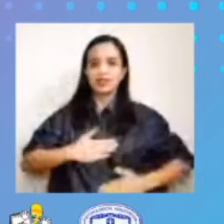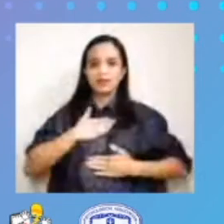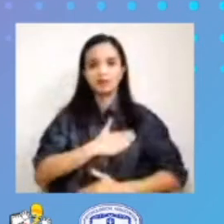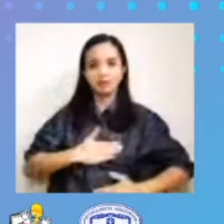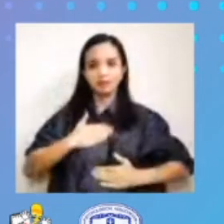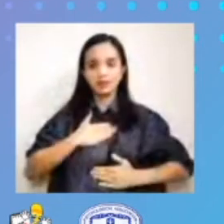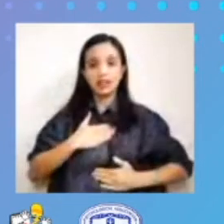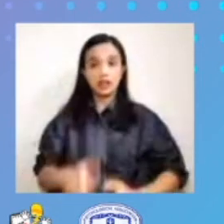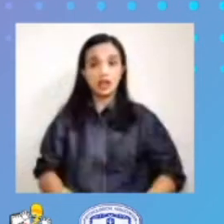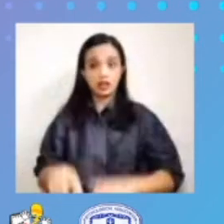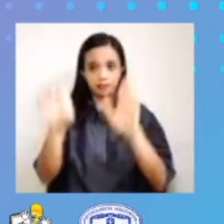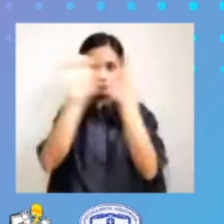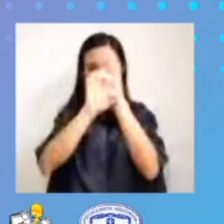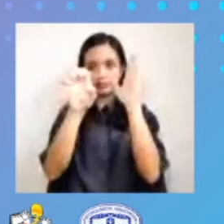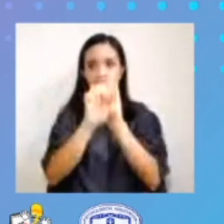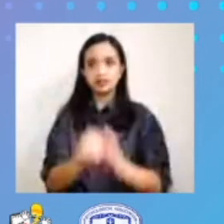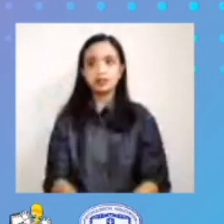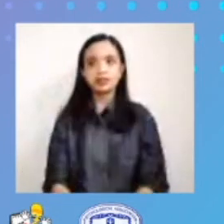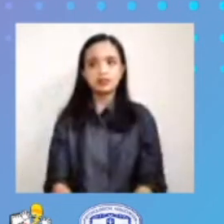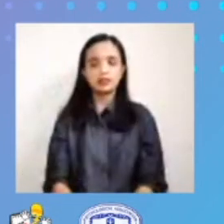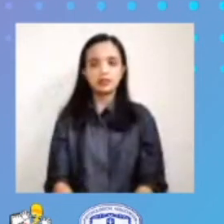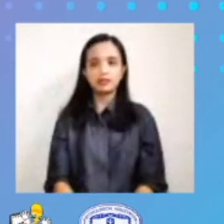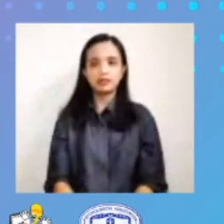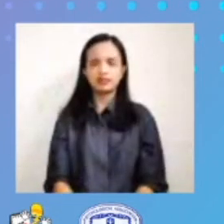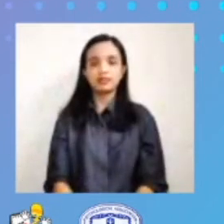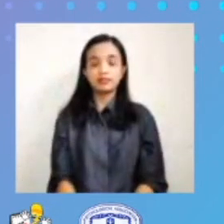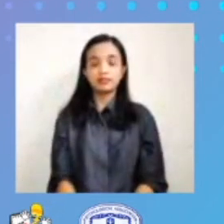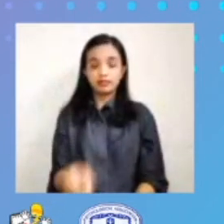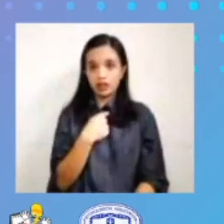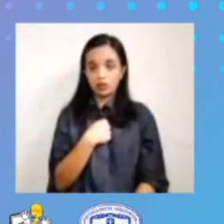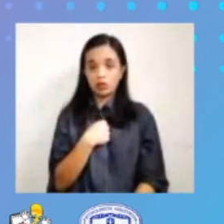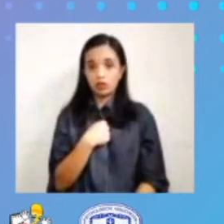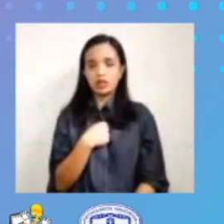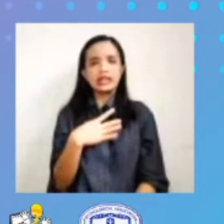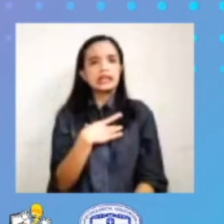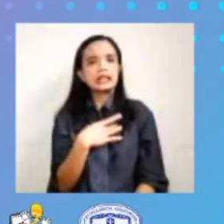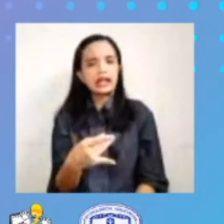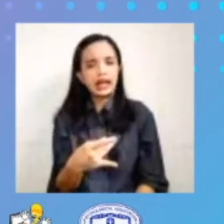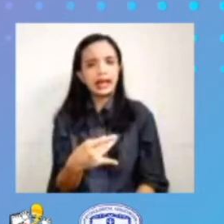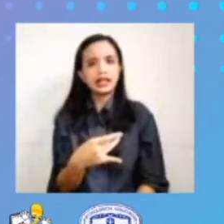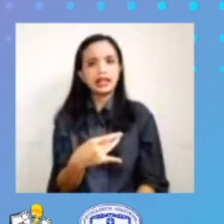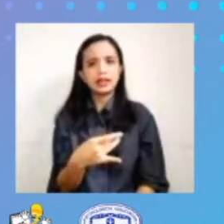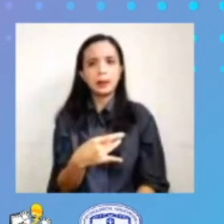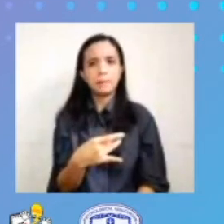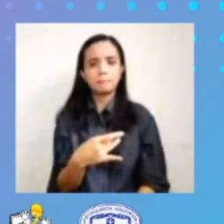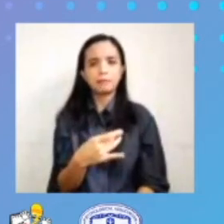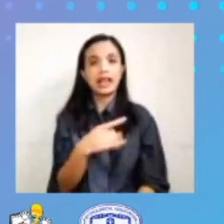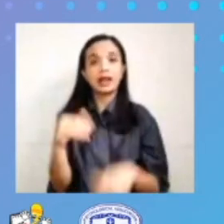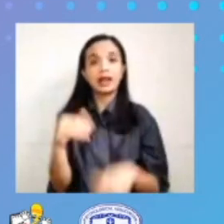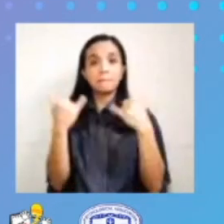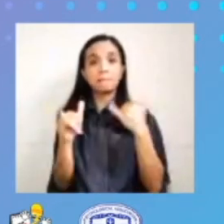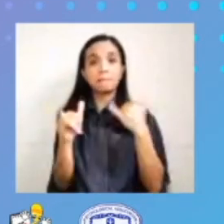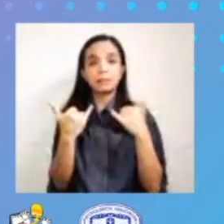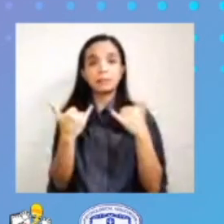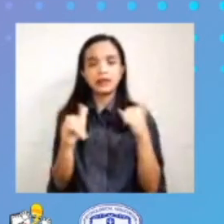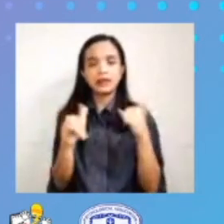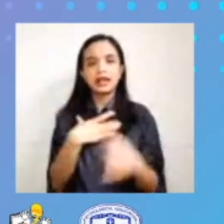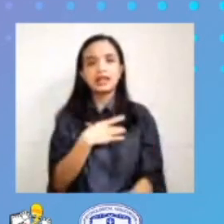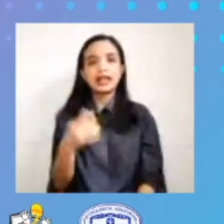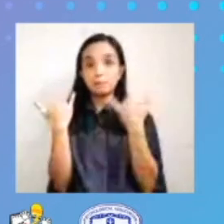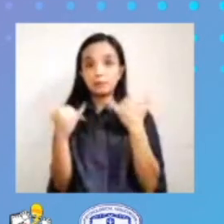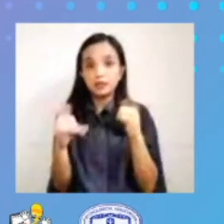just necessarily for someone who has undergone a stroke or just basically everyone. Our bodies have different